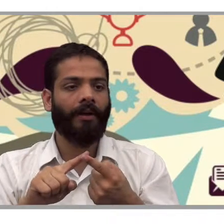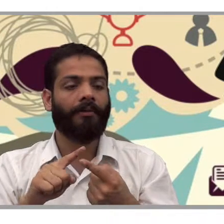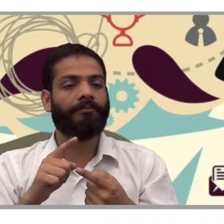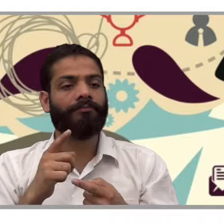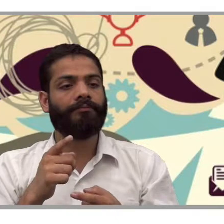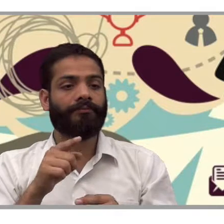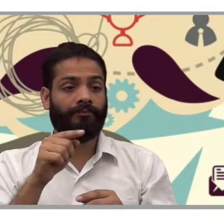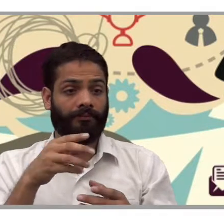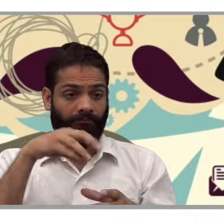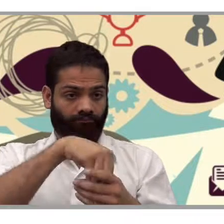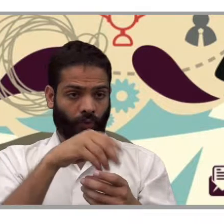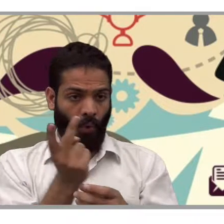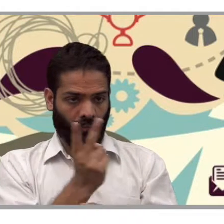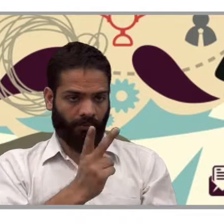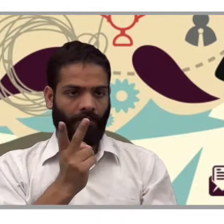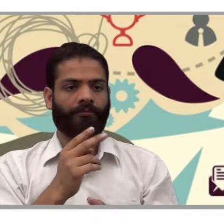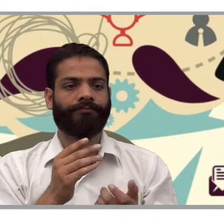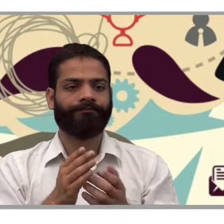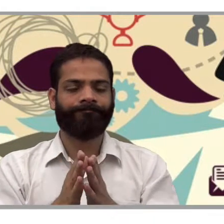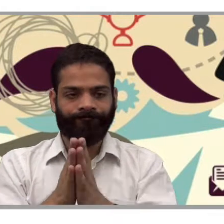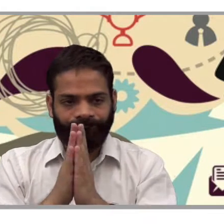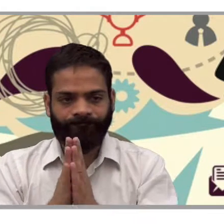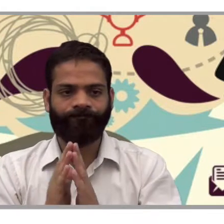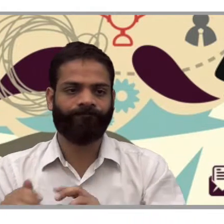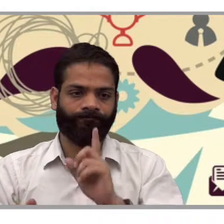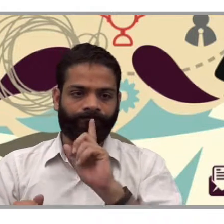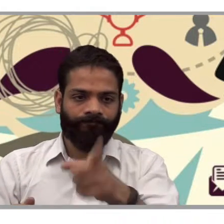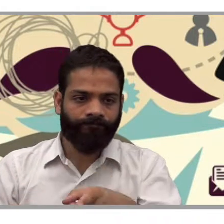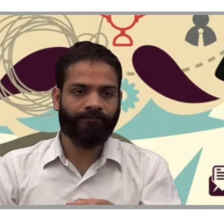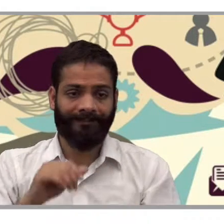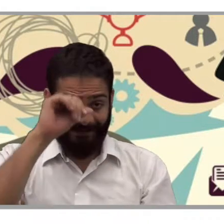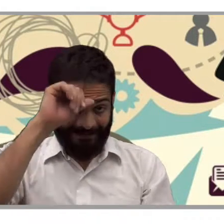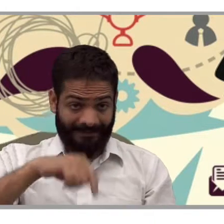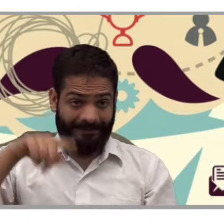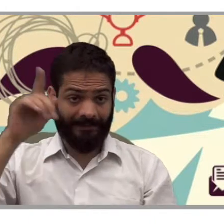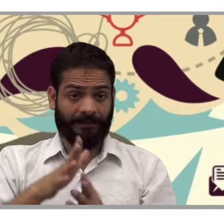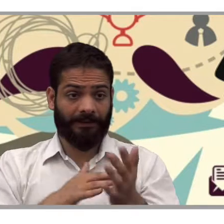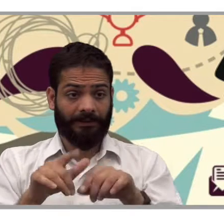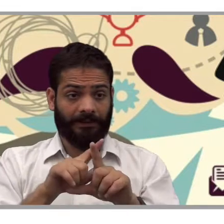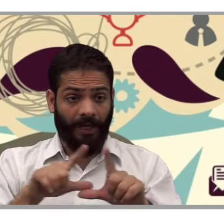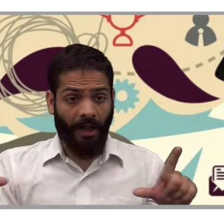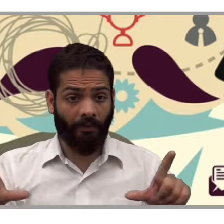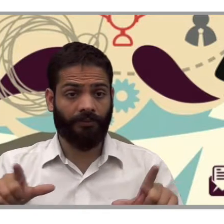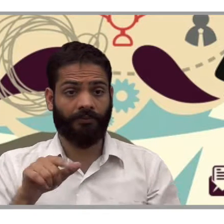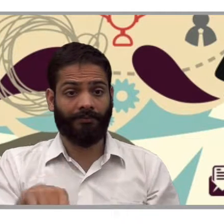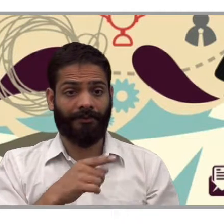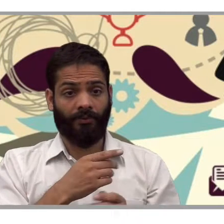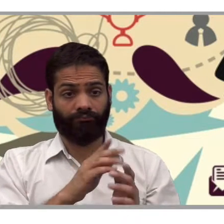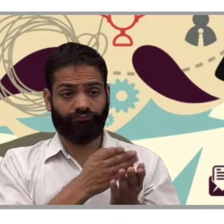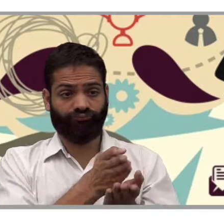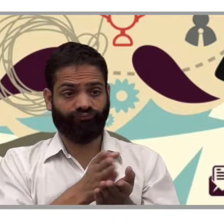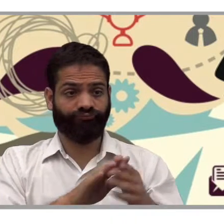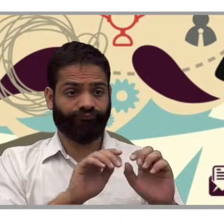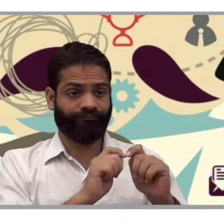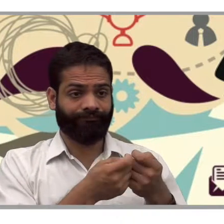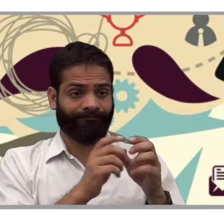In all these types of sentences, the signer distinguishes one from another with the use of different expressions.